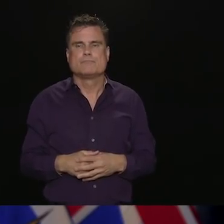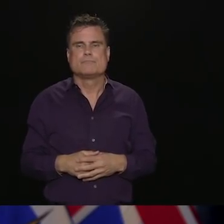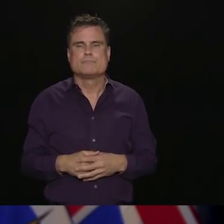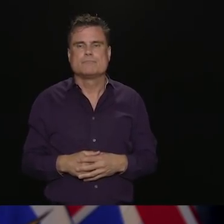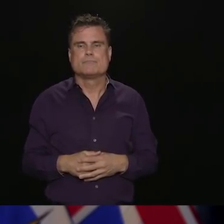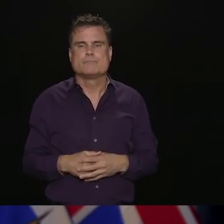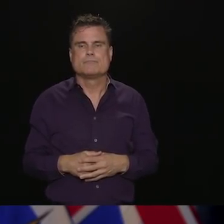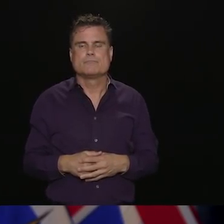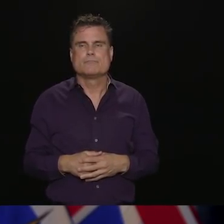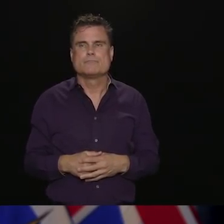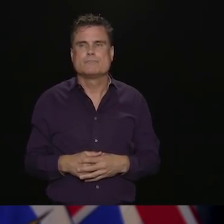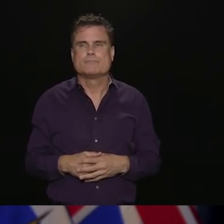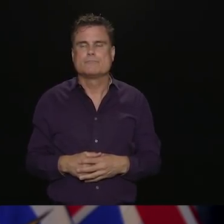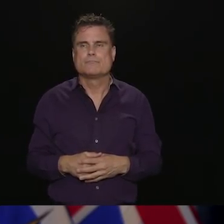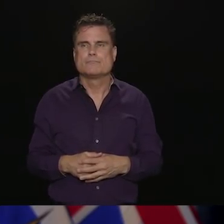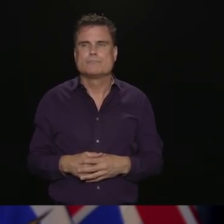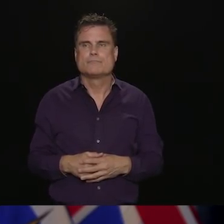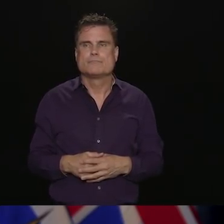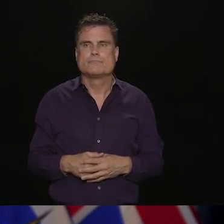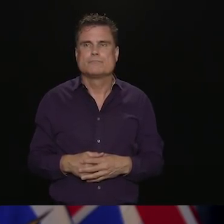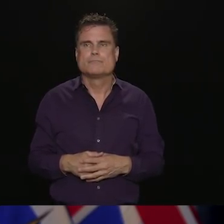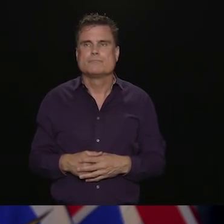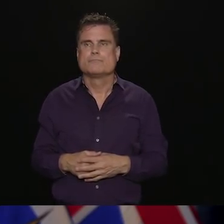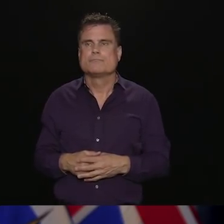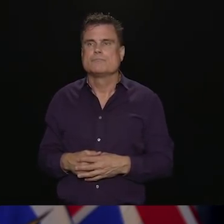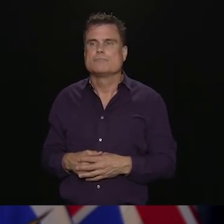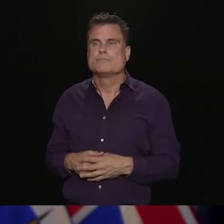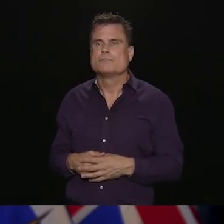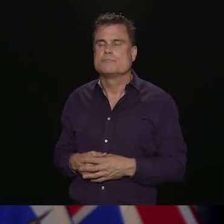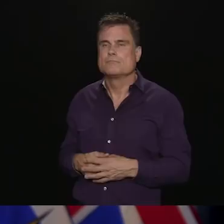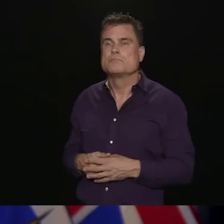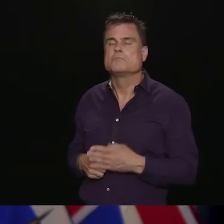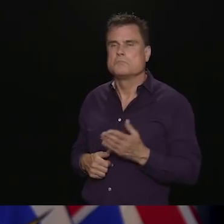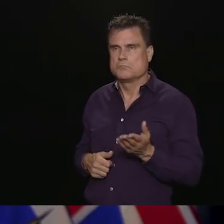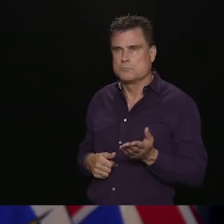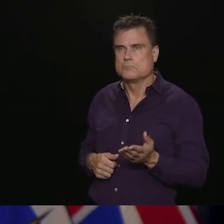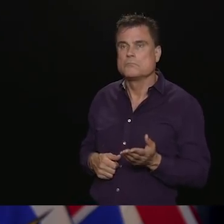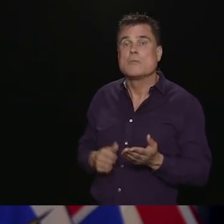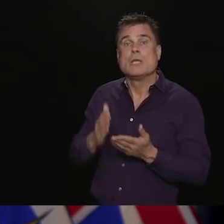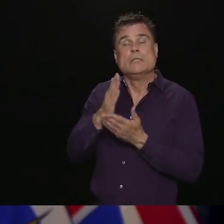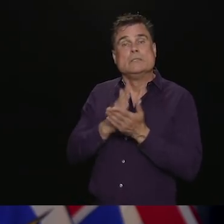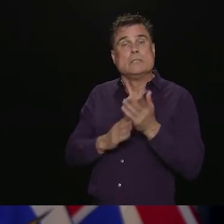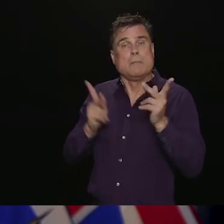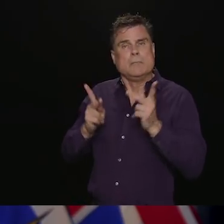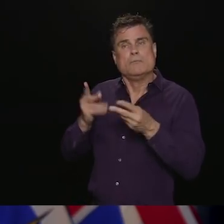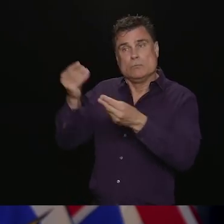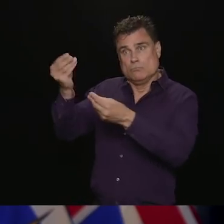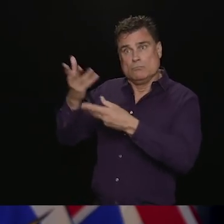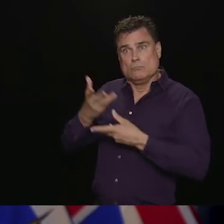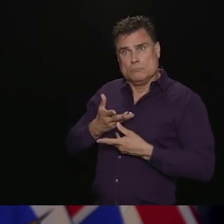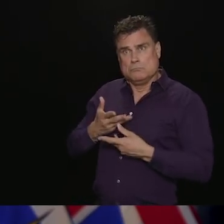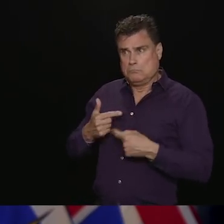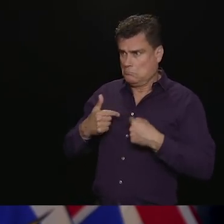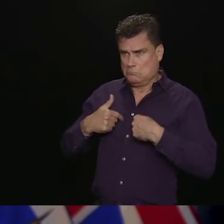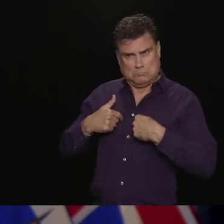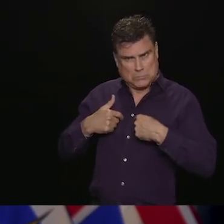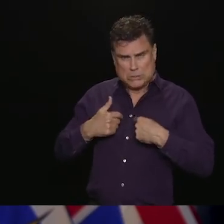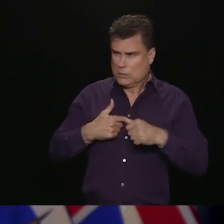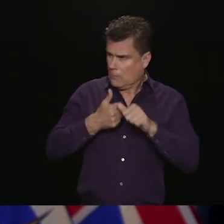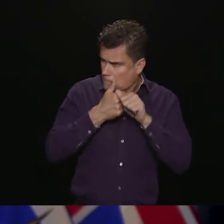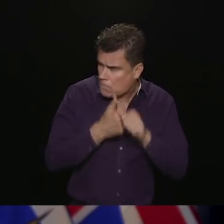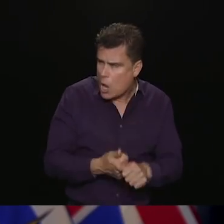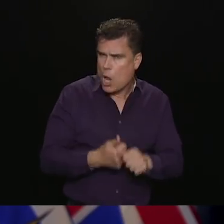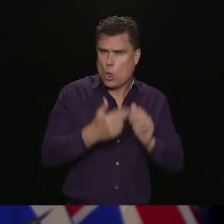that we've been talking to who are following all of your public safety orders, but they're watching others flagrantly violating them